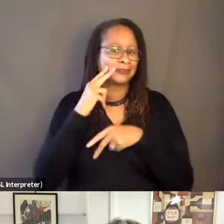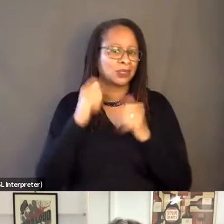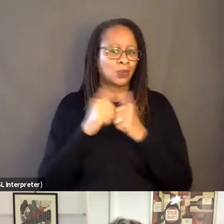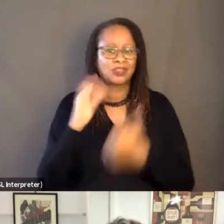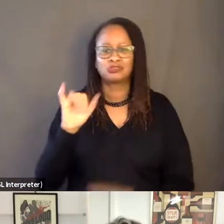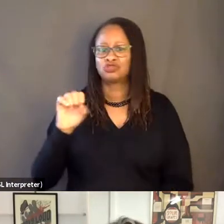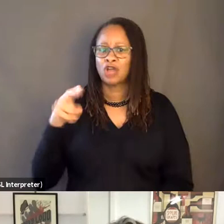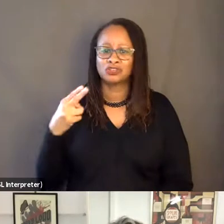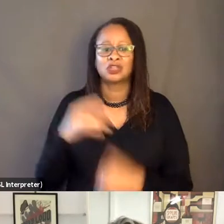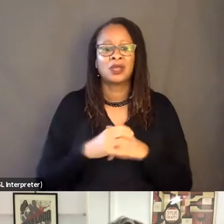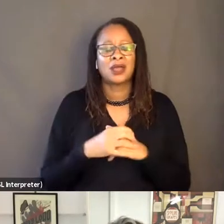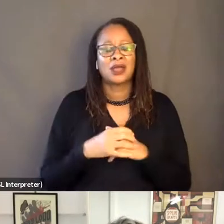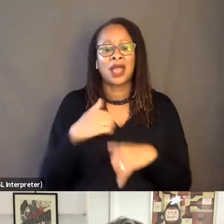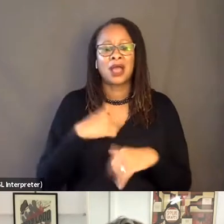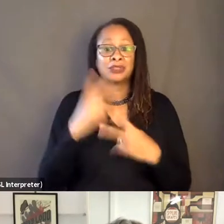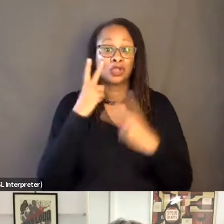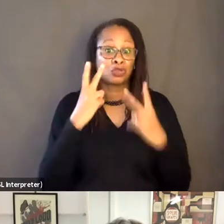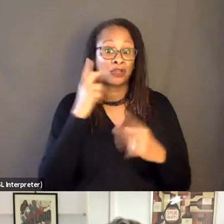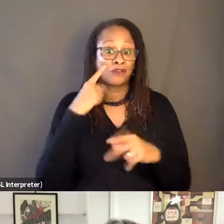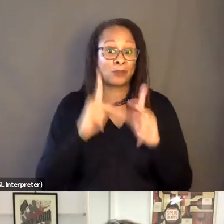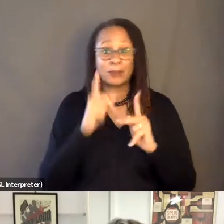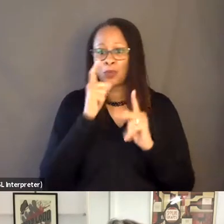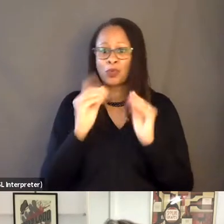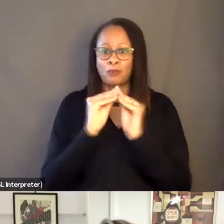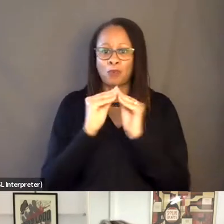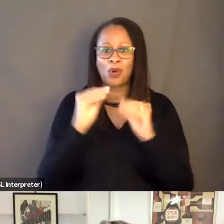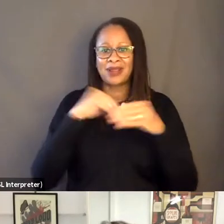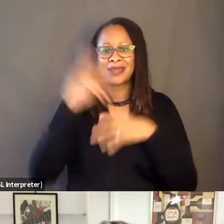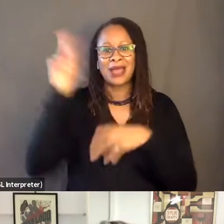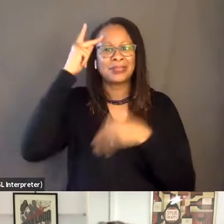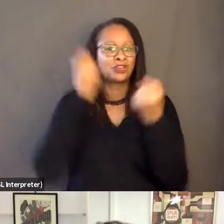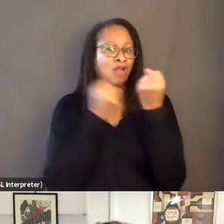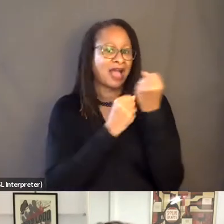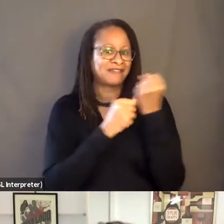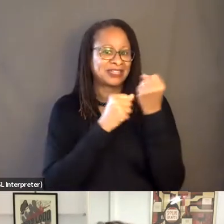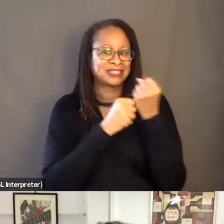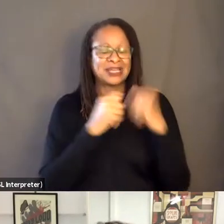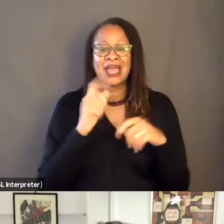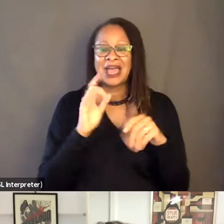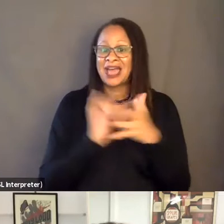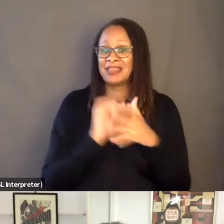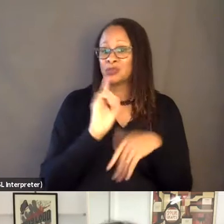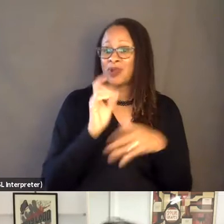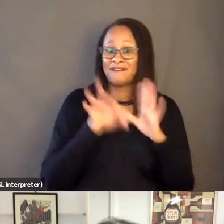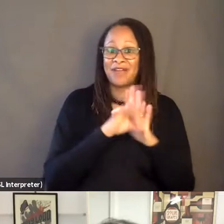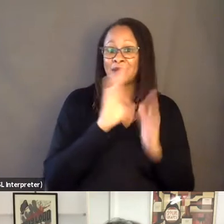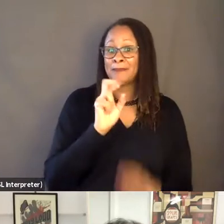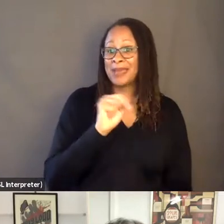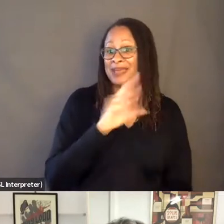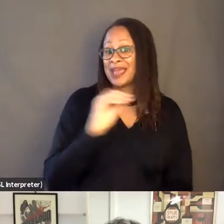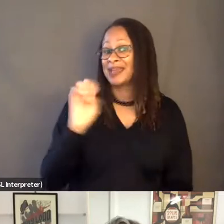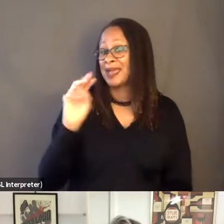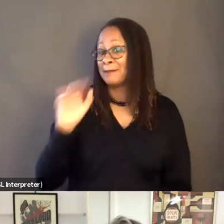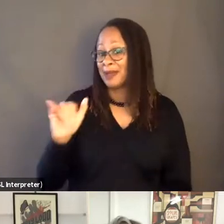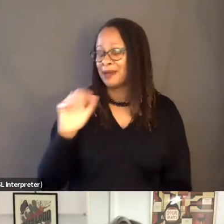I was looking for sort of people who are maybe more in the kind of political advocacy end, which is where I found Ben and Emma in the States. And then I'd already been shooting